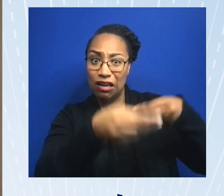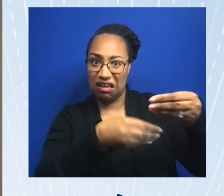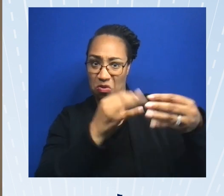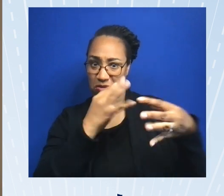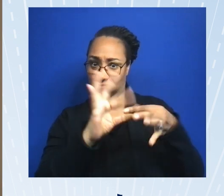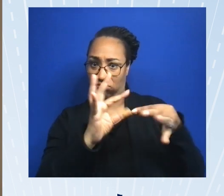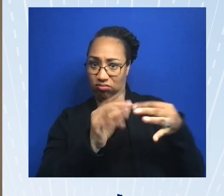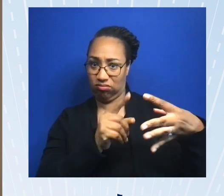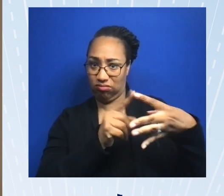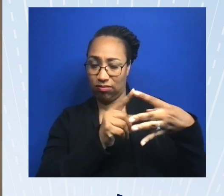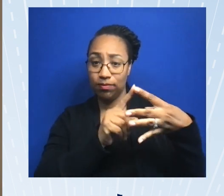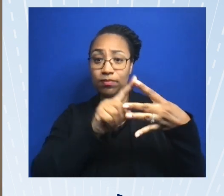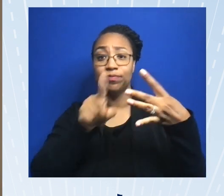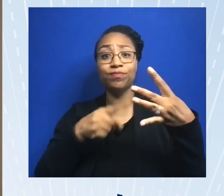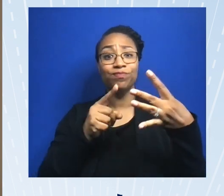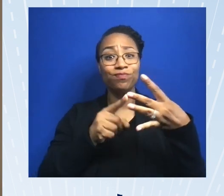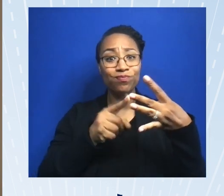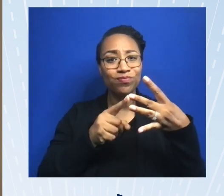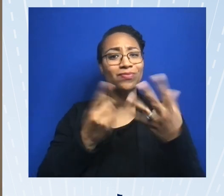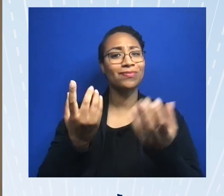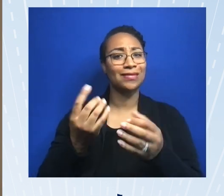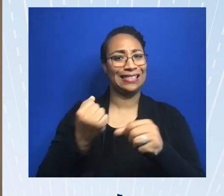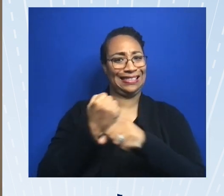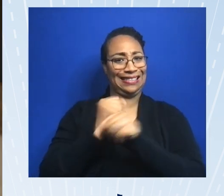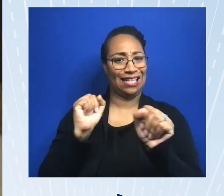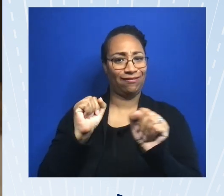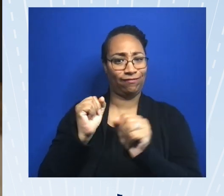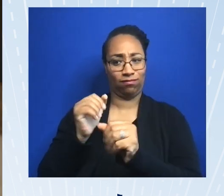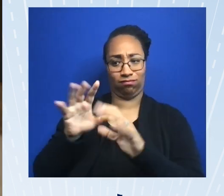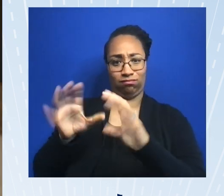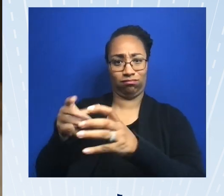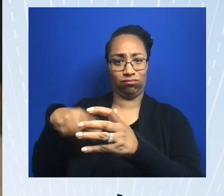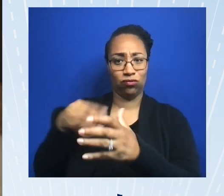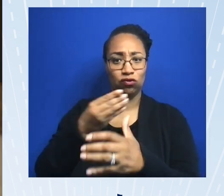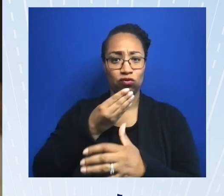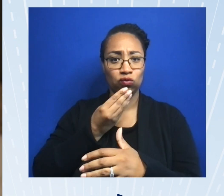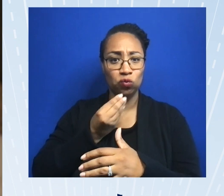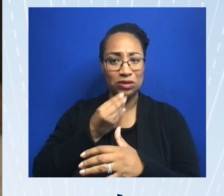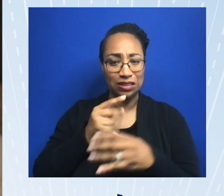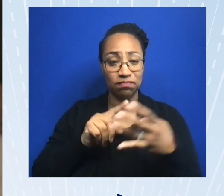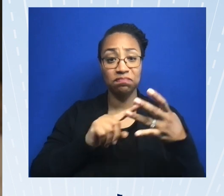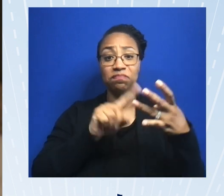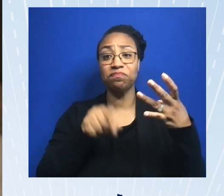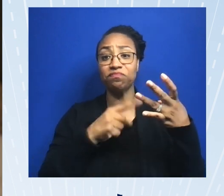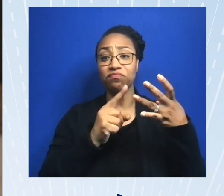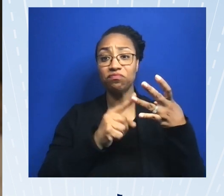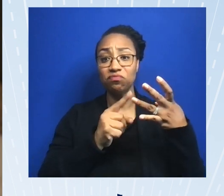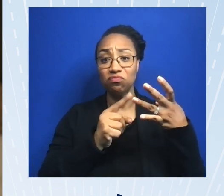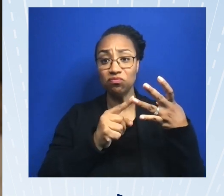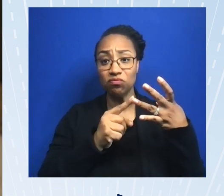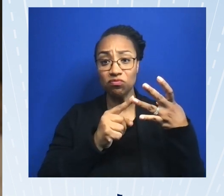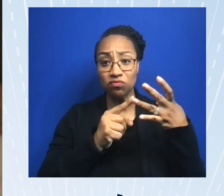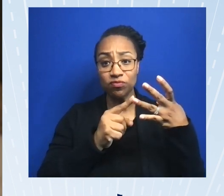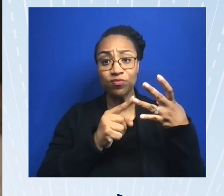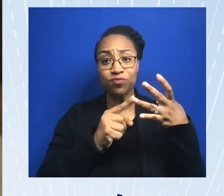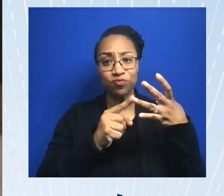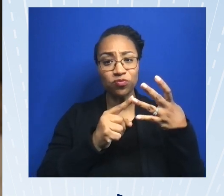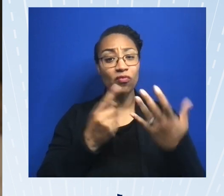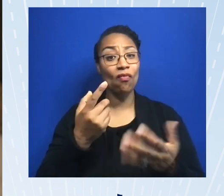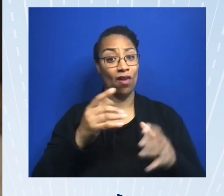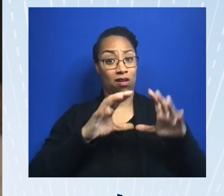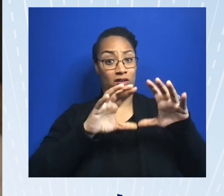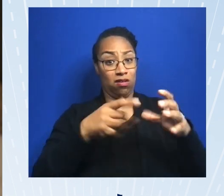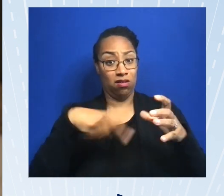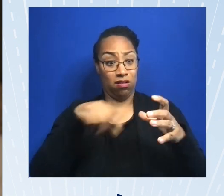anti-Semitism and countering anti-Semitic discrimination. And fourth, building cross-community solidarity and